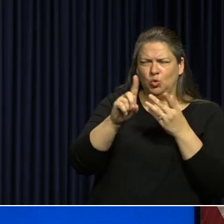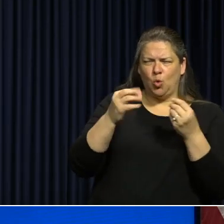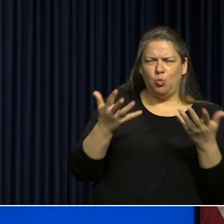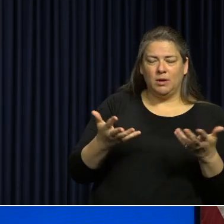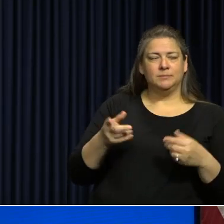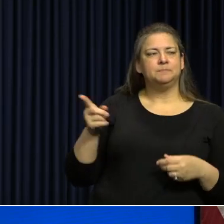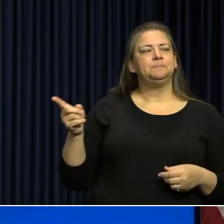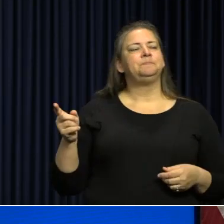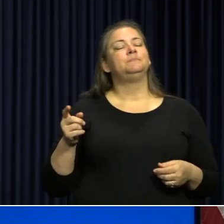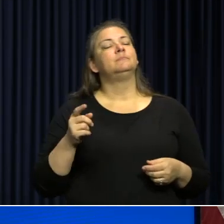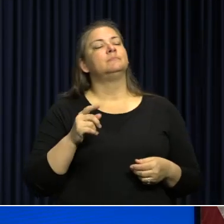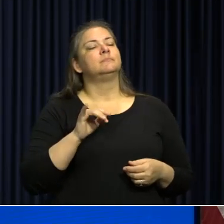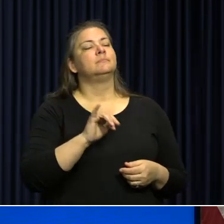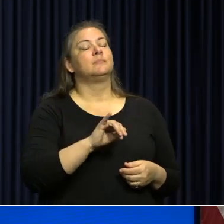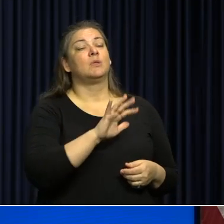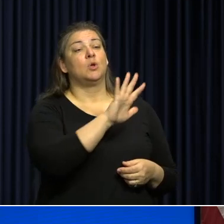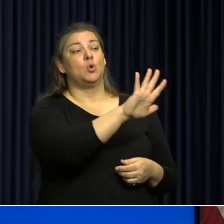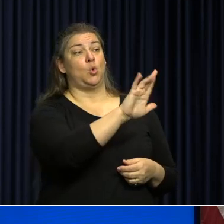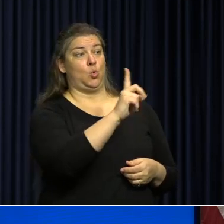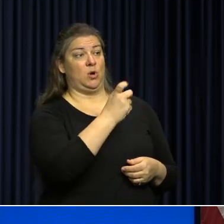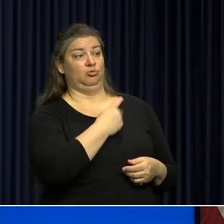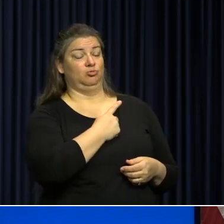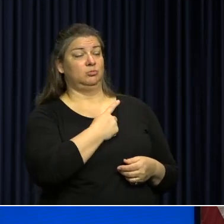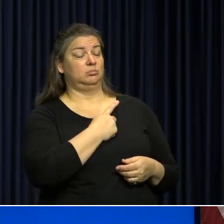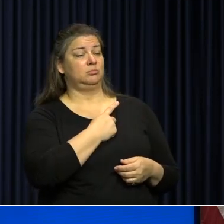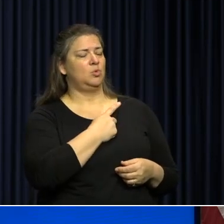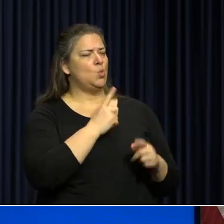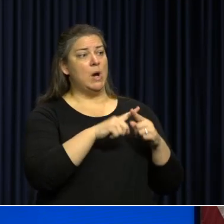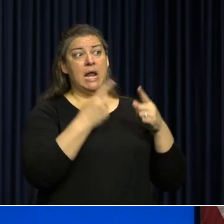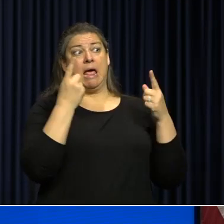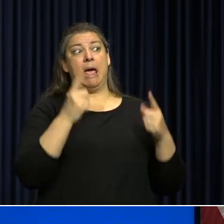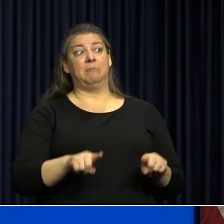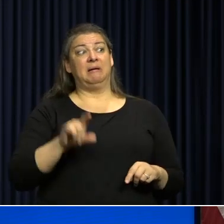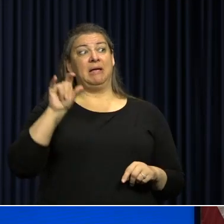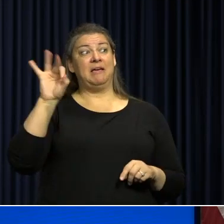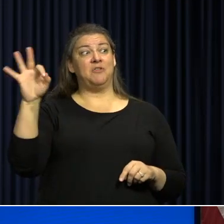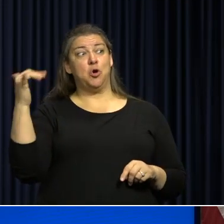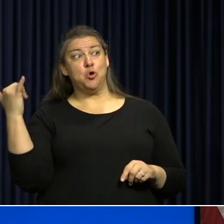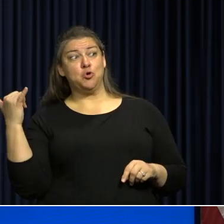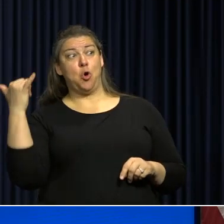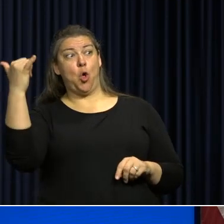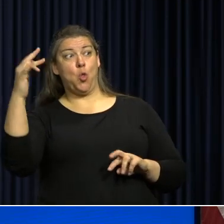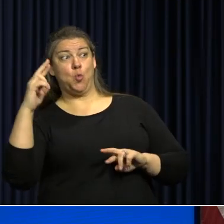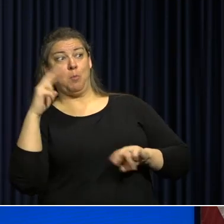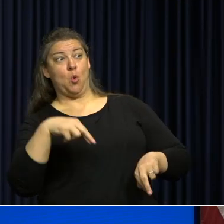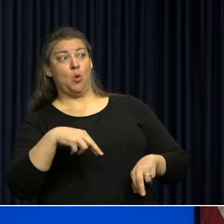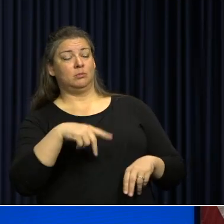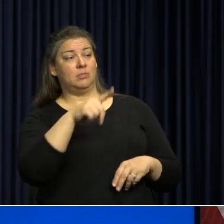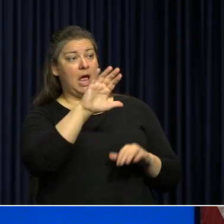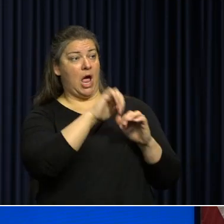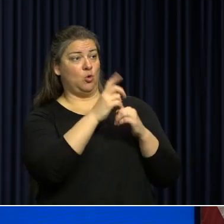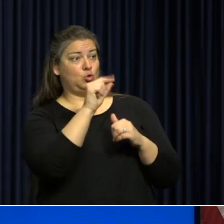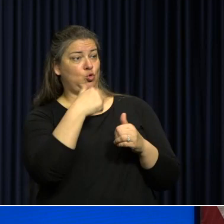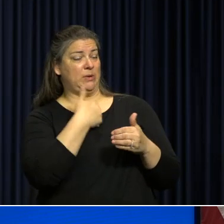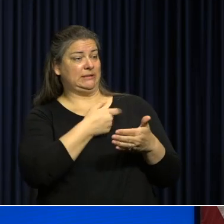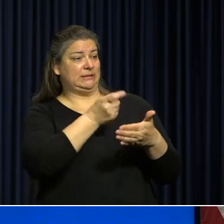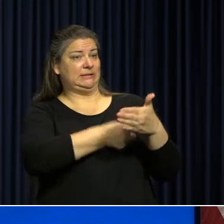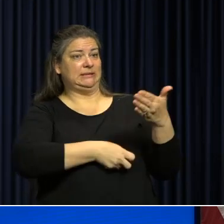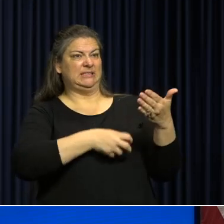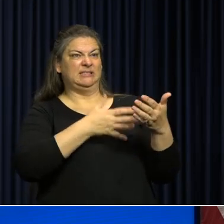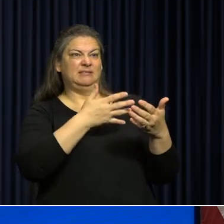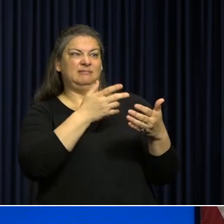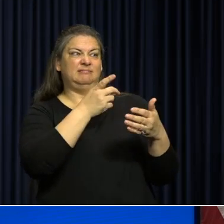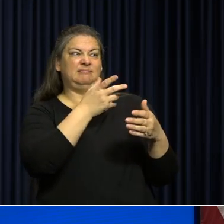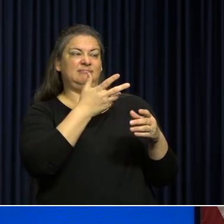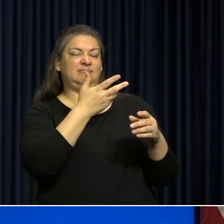The question is, what happens when there is a call, and how does the business eventually get cited? So what happens is a call